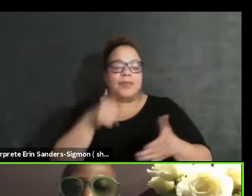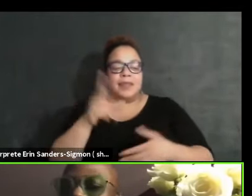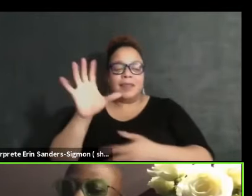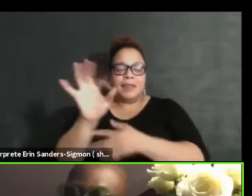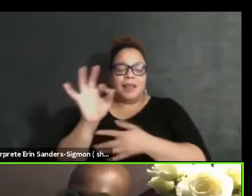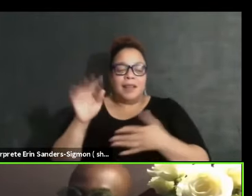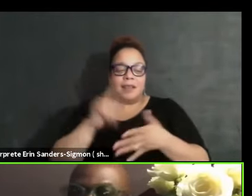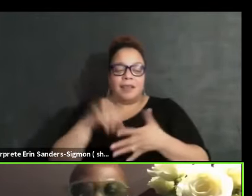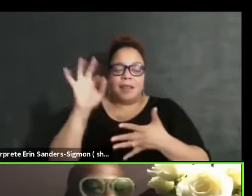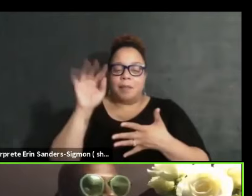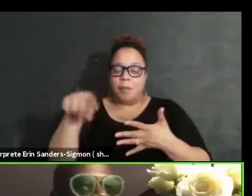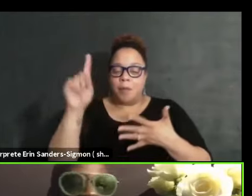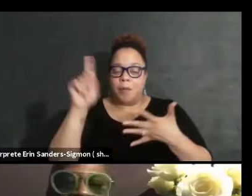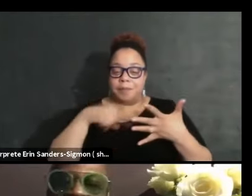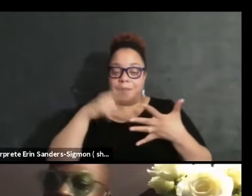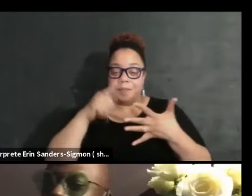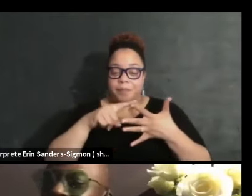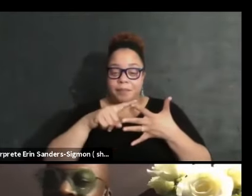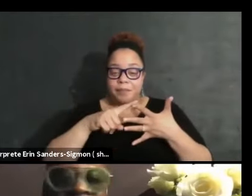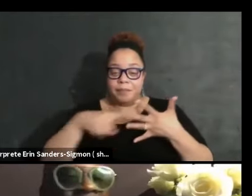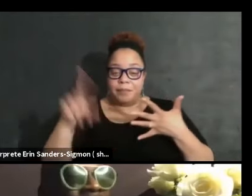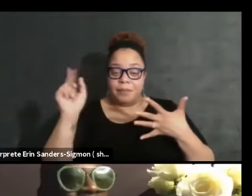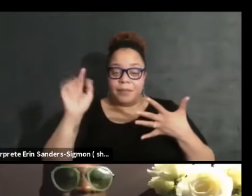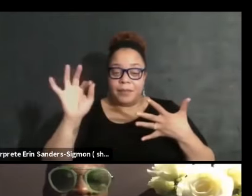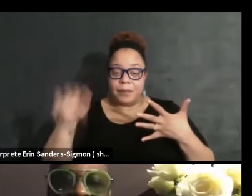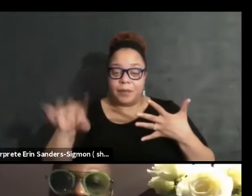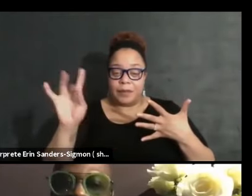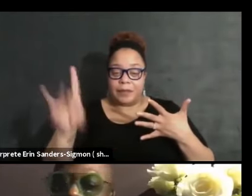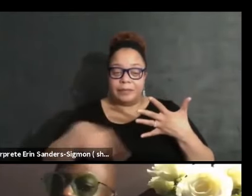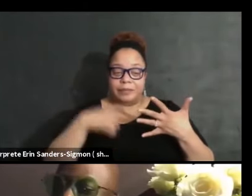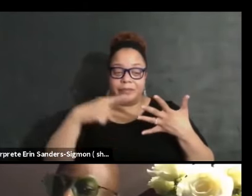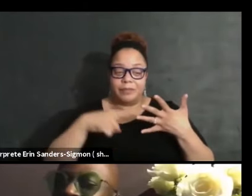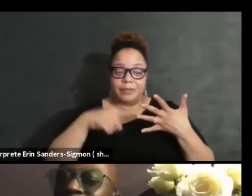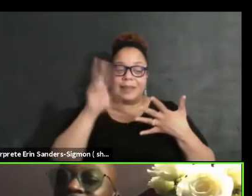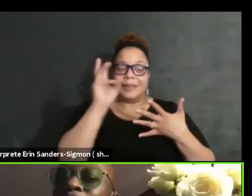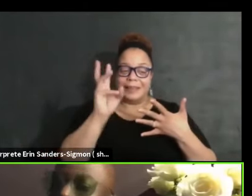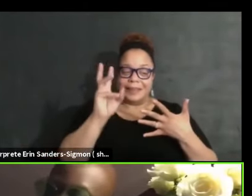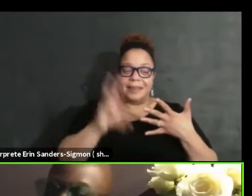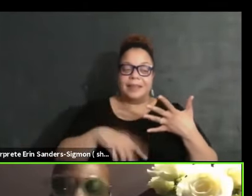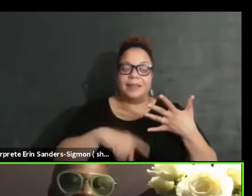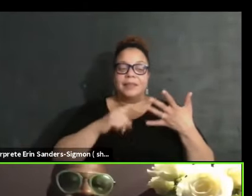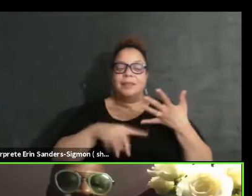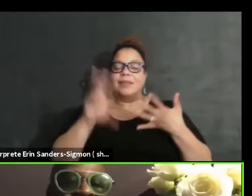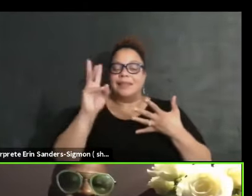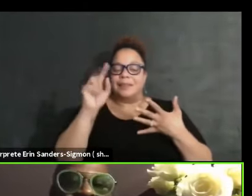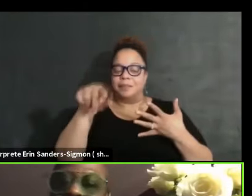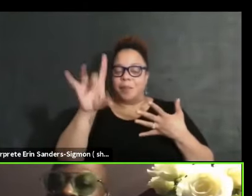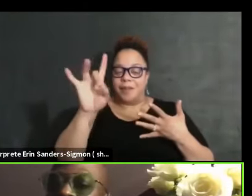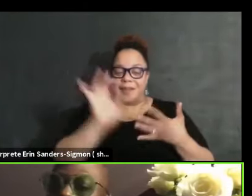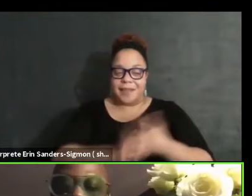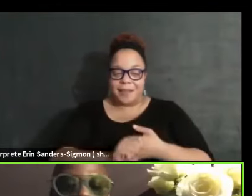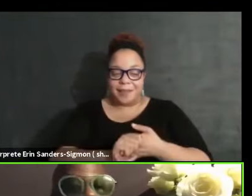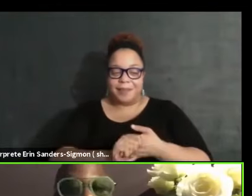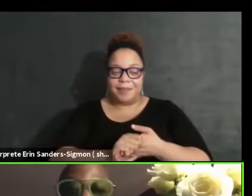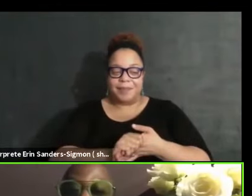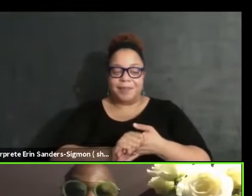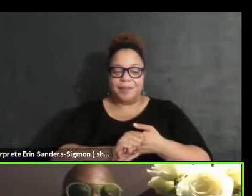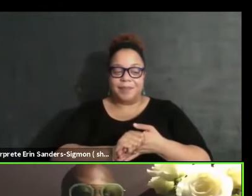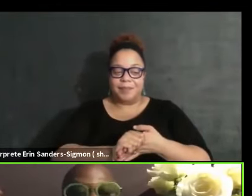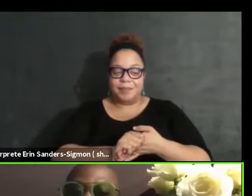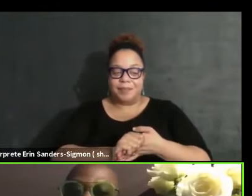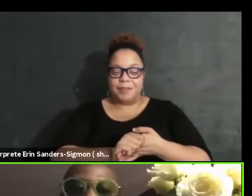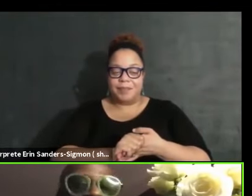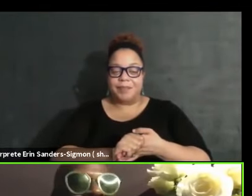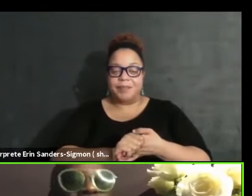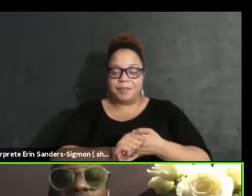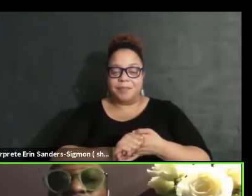9.1. Okay. Give it up for the poets from Miami, Give it up for the poets from Miami. Y'all,